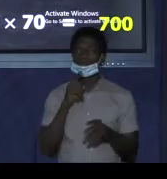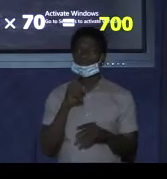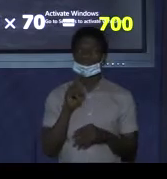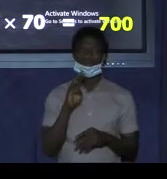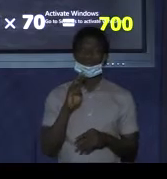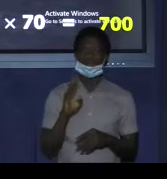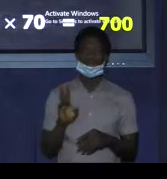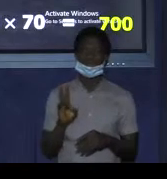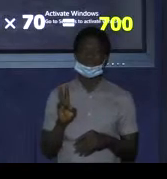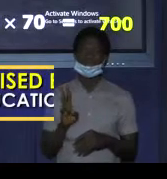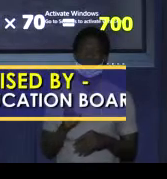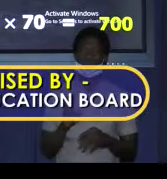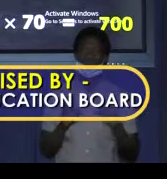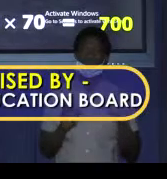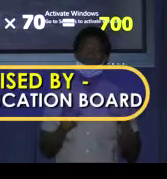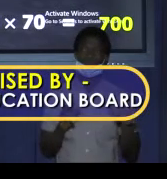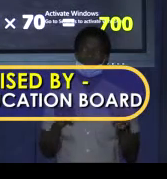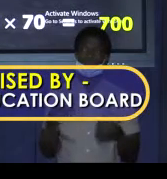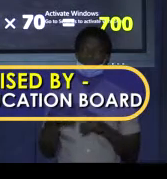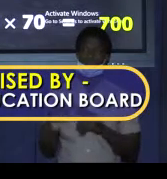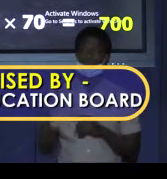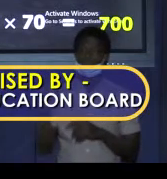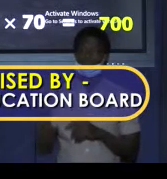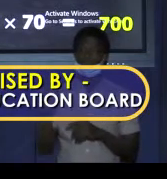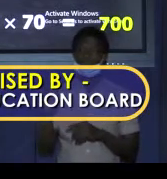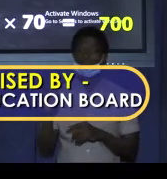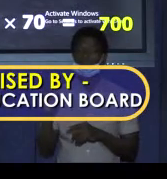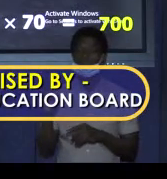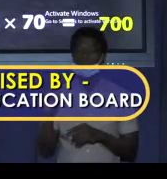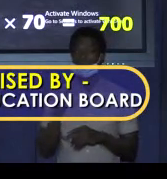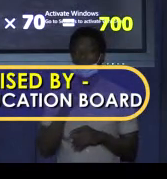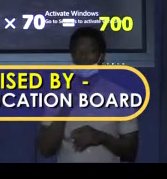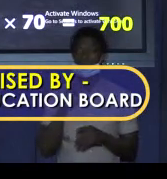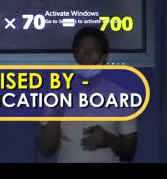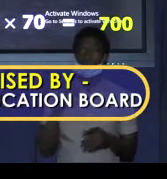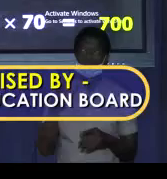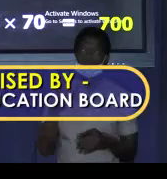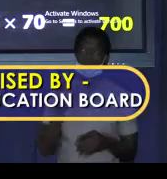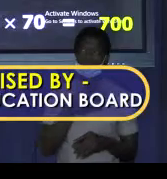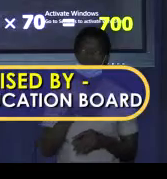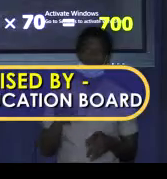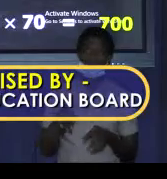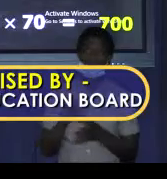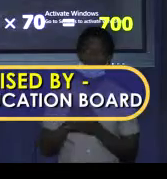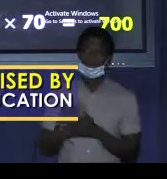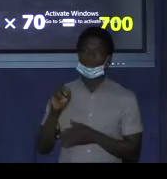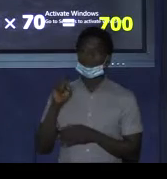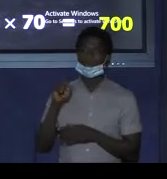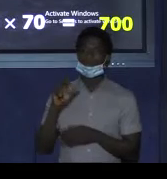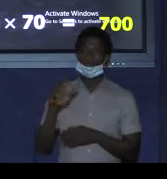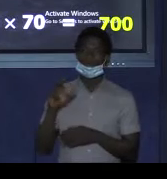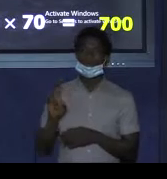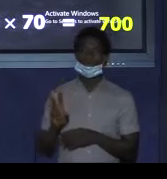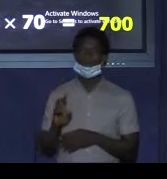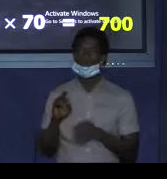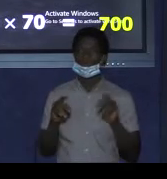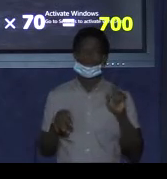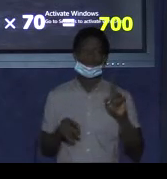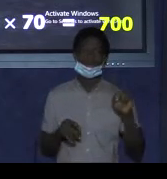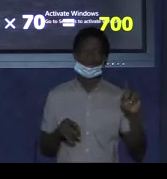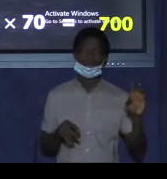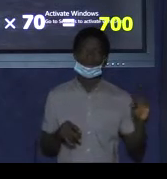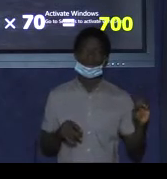is 147, 53 plus 86 is 139, and like that, we have